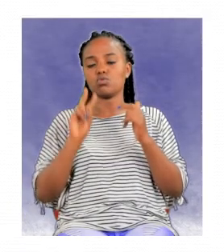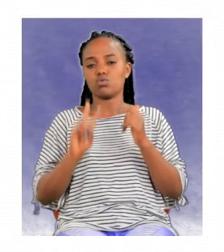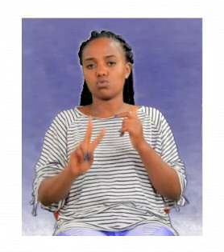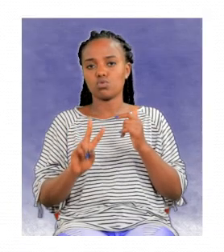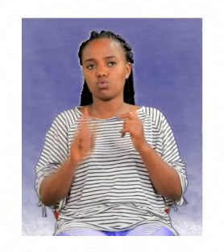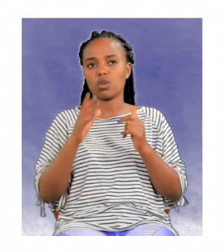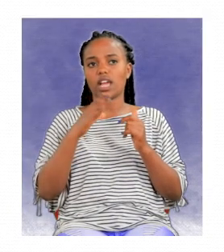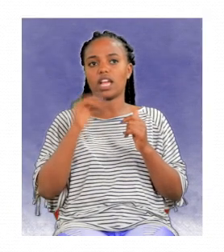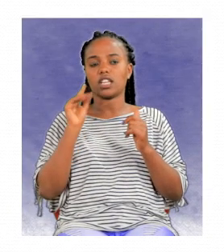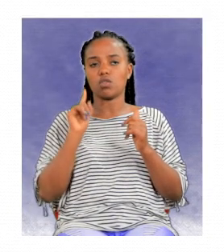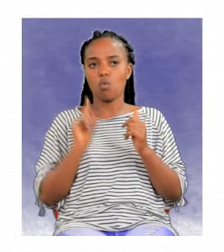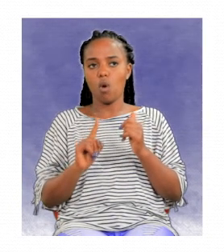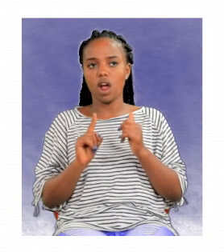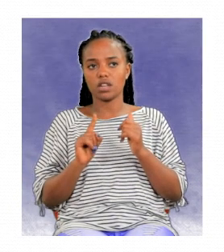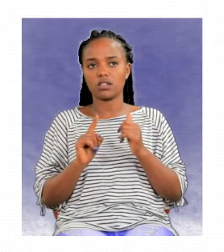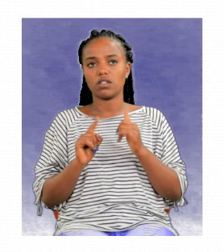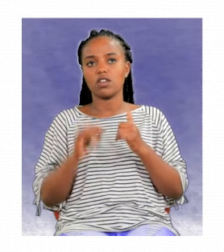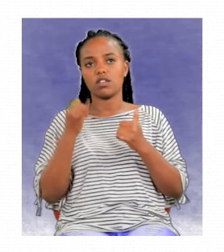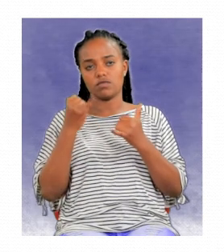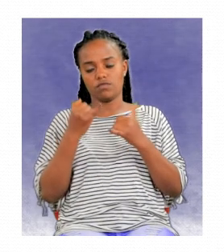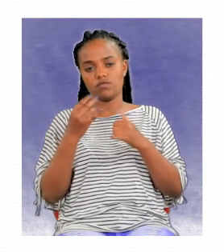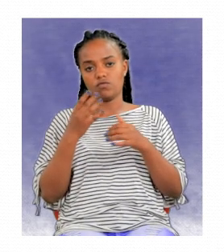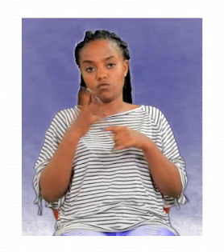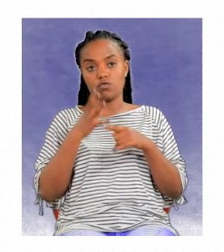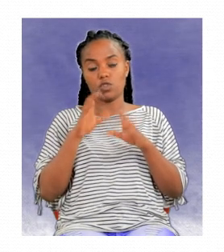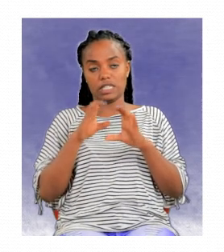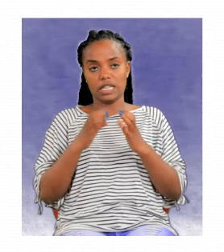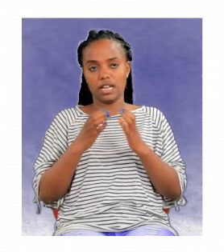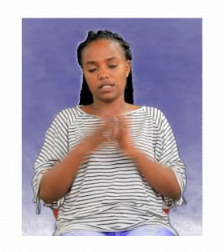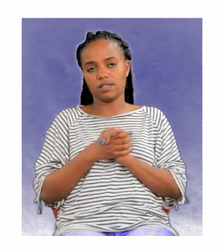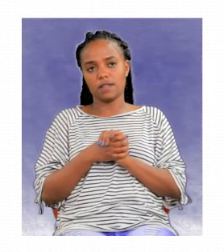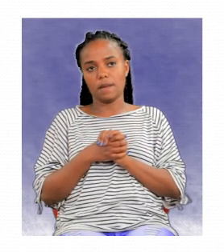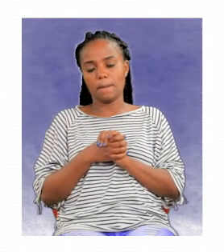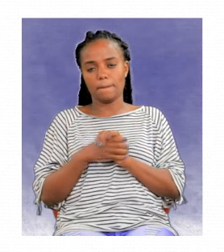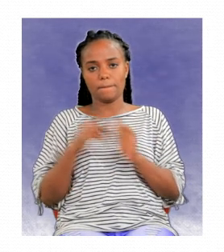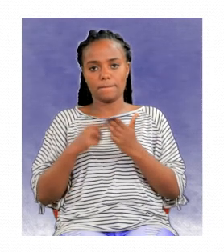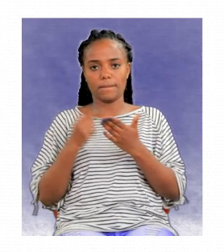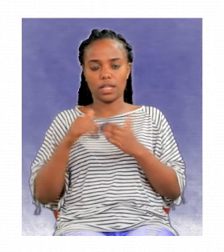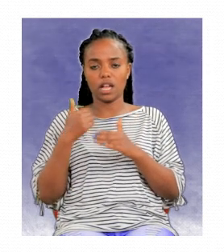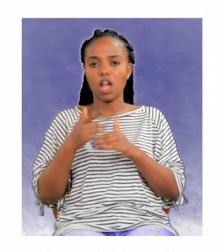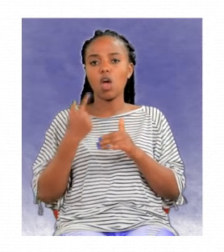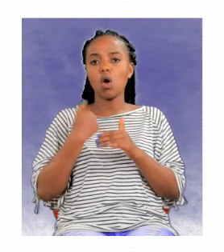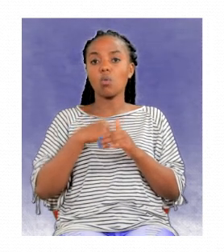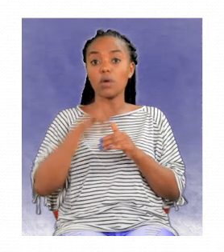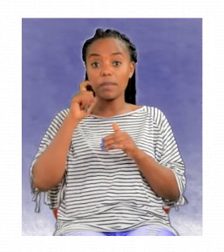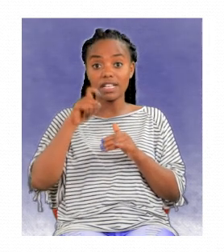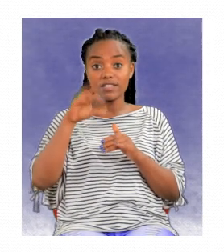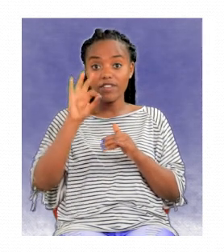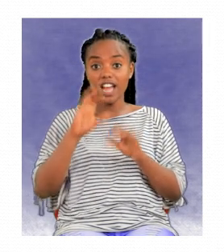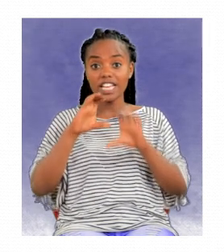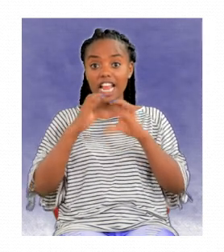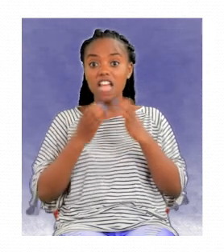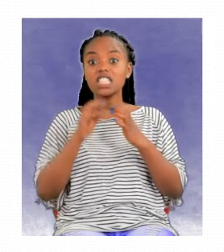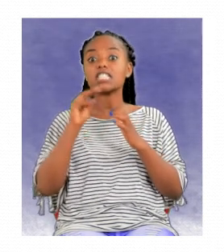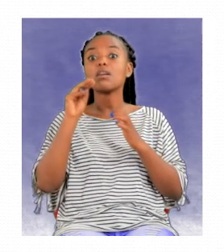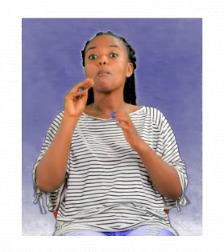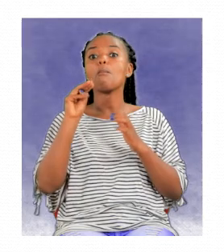and 1, 4 for this class. After this, we need to find class